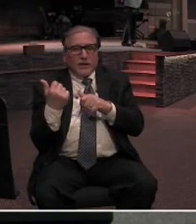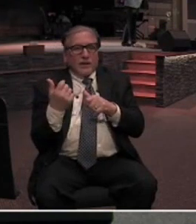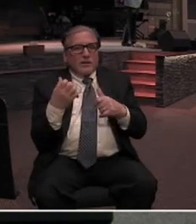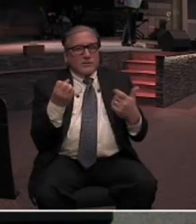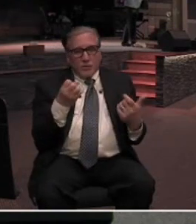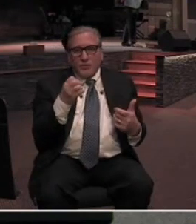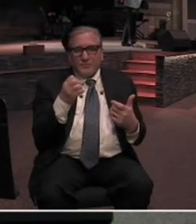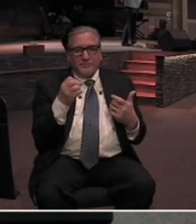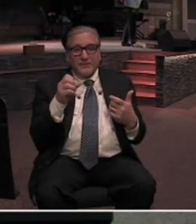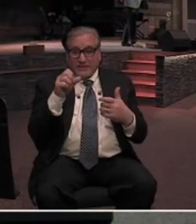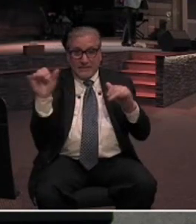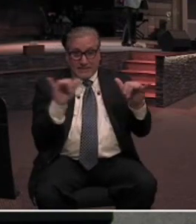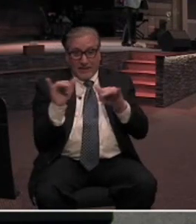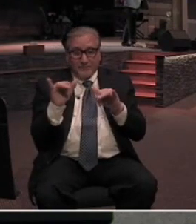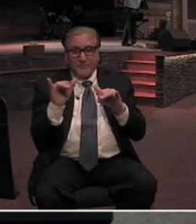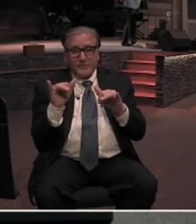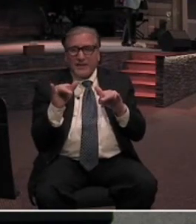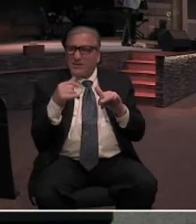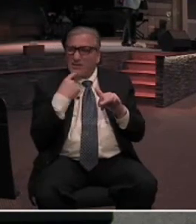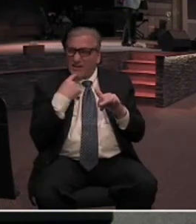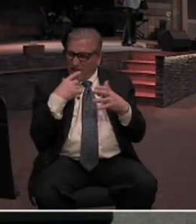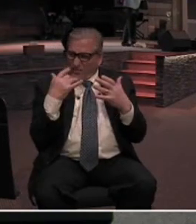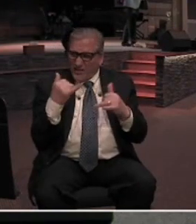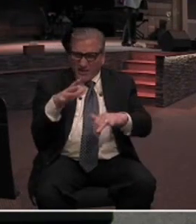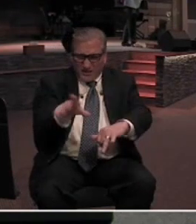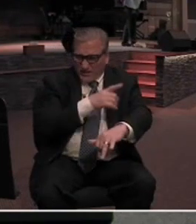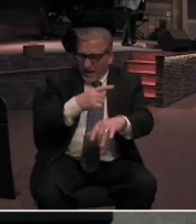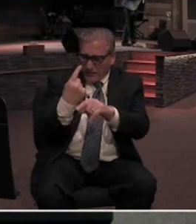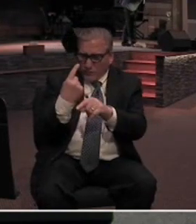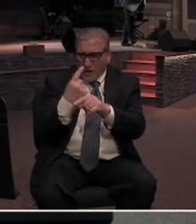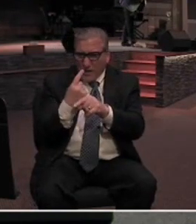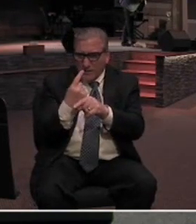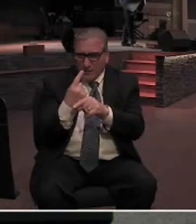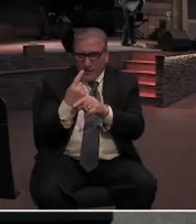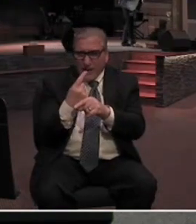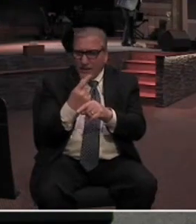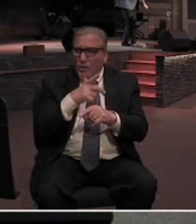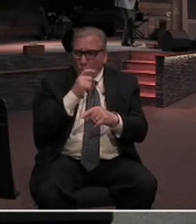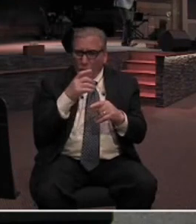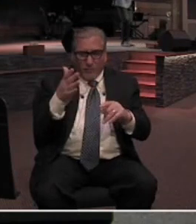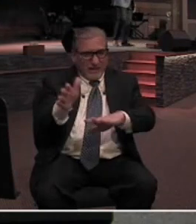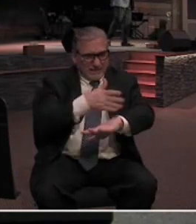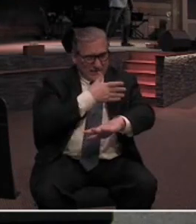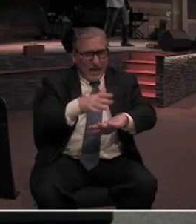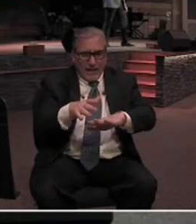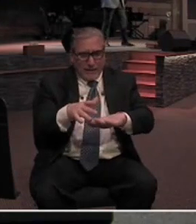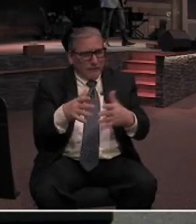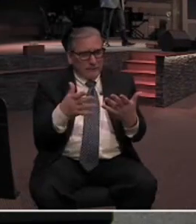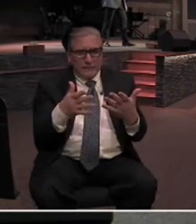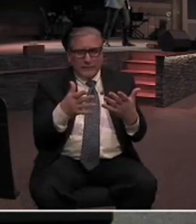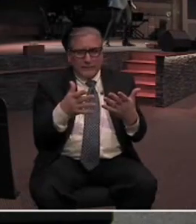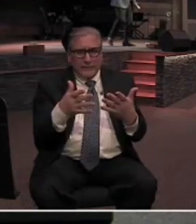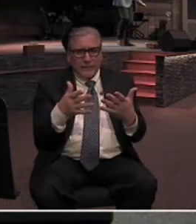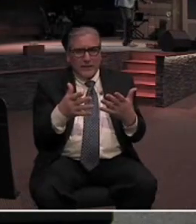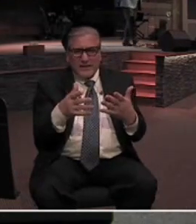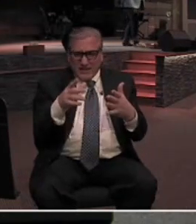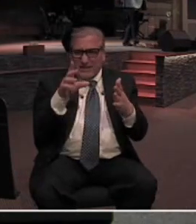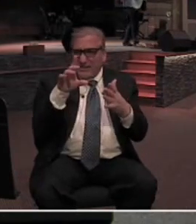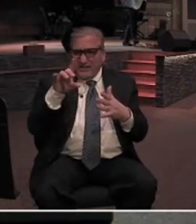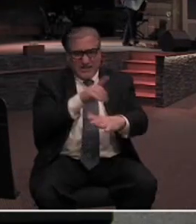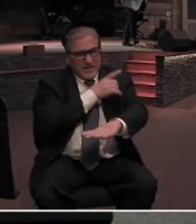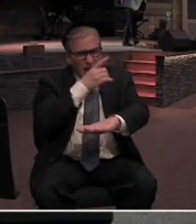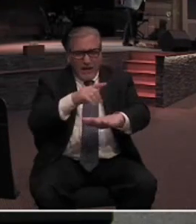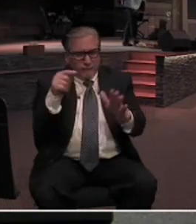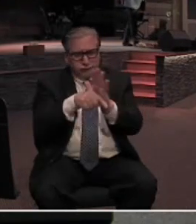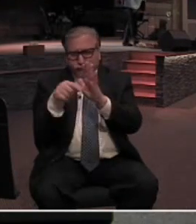same song, second verse. Is this not David, of whom they sang one to another in dances, saying, David has slew